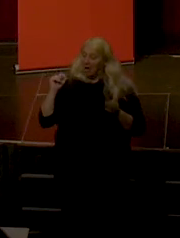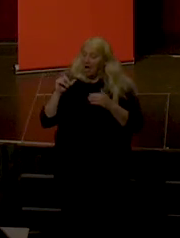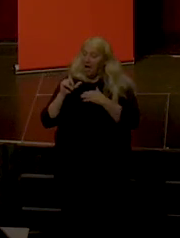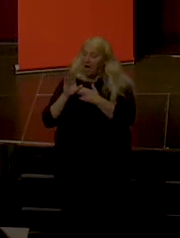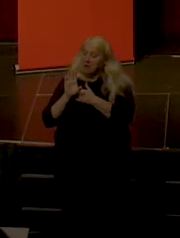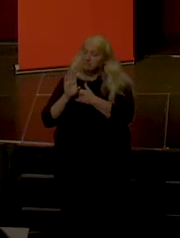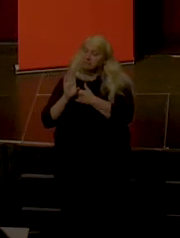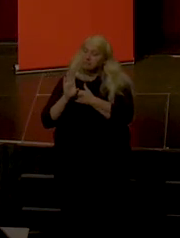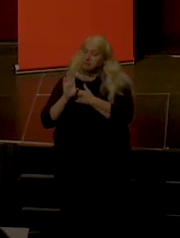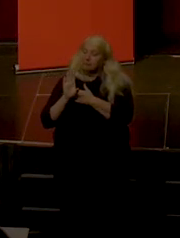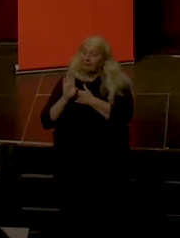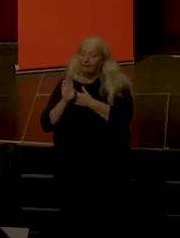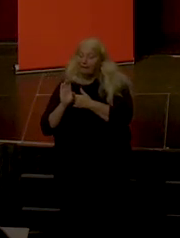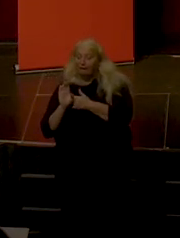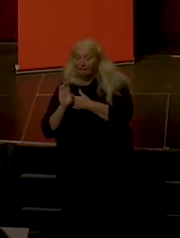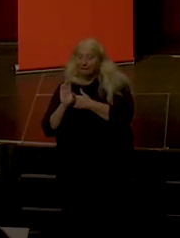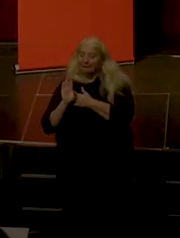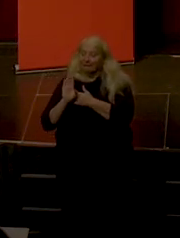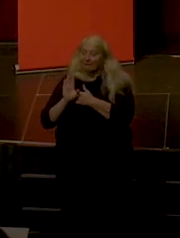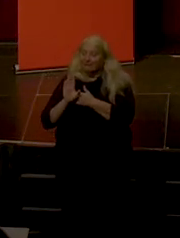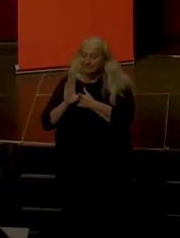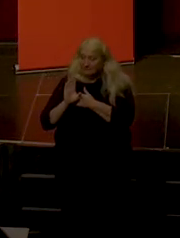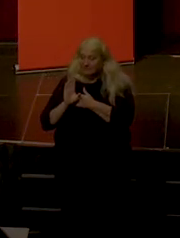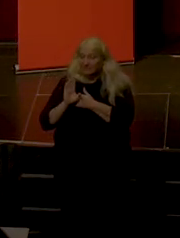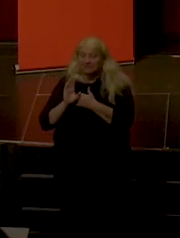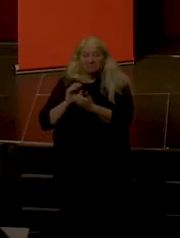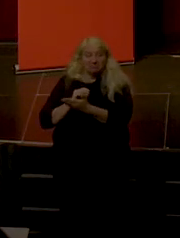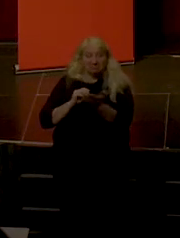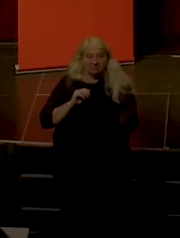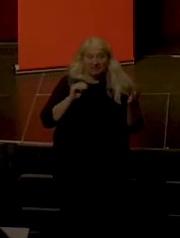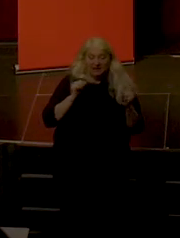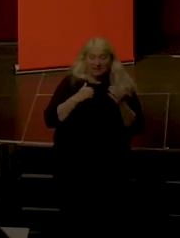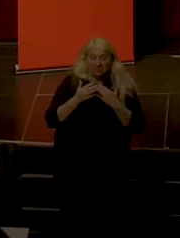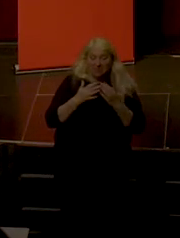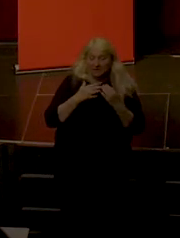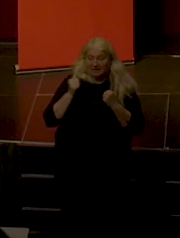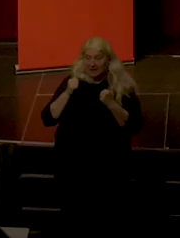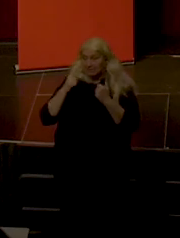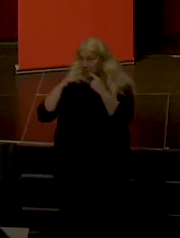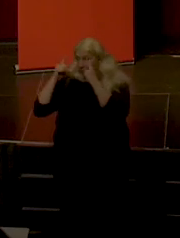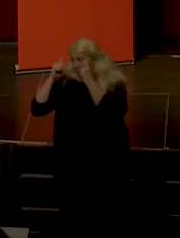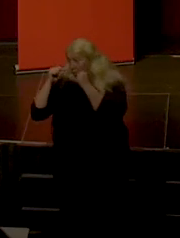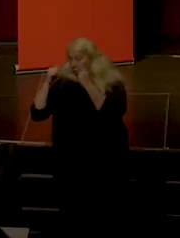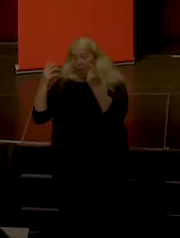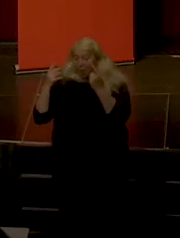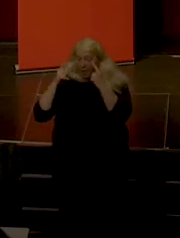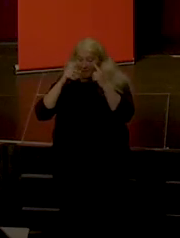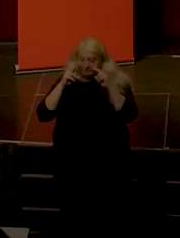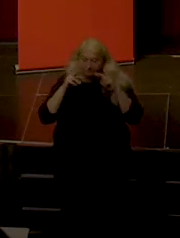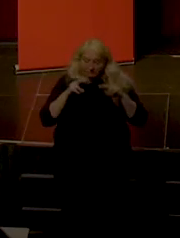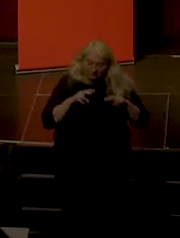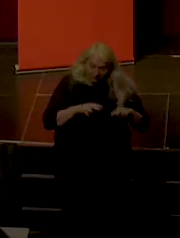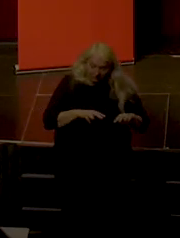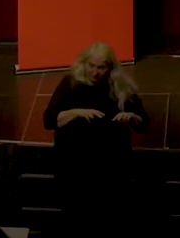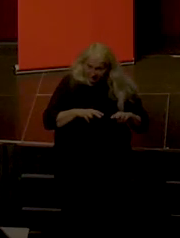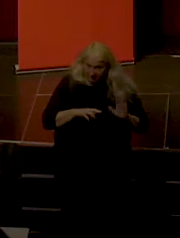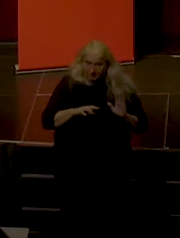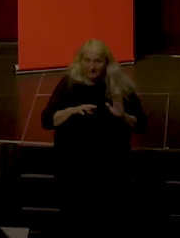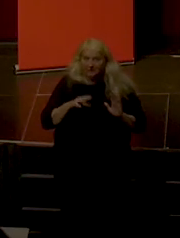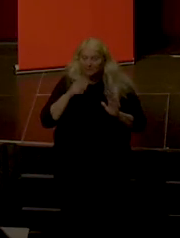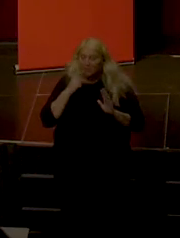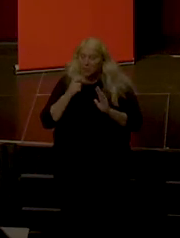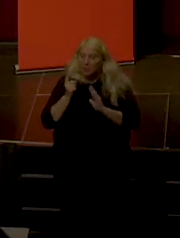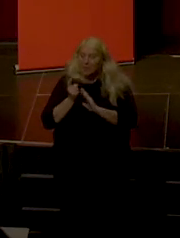straight, eyes either closed or focused down. Let's just for one little